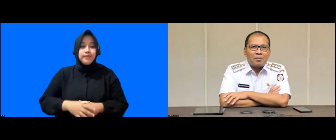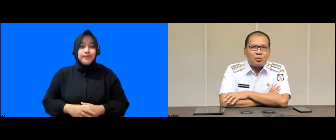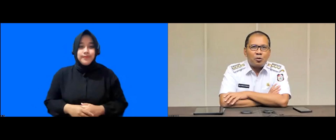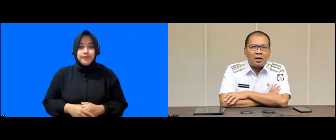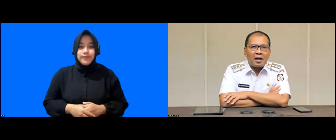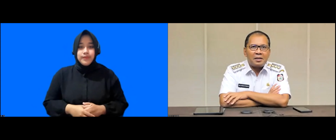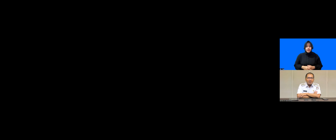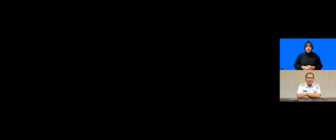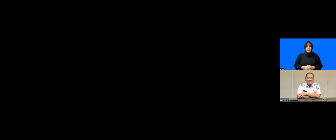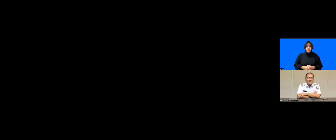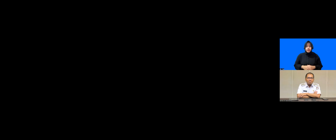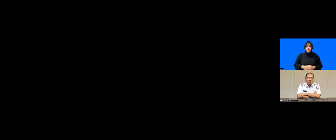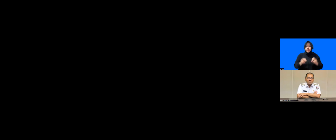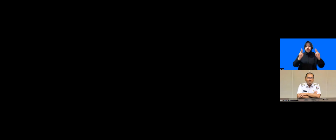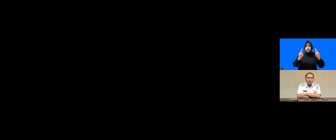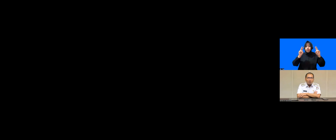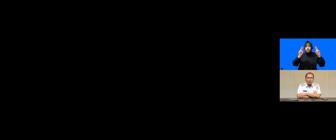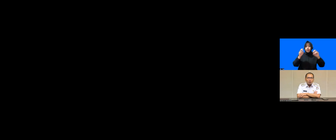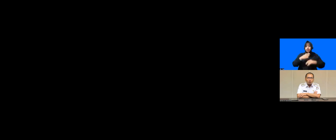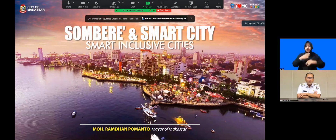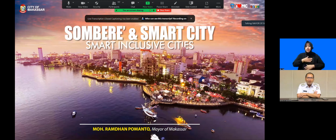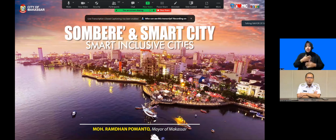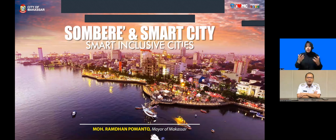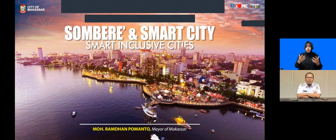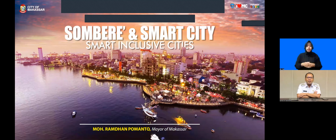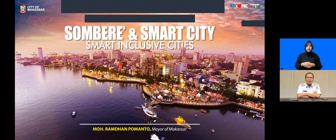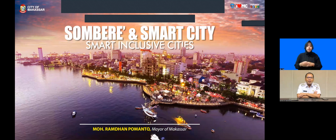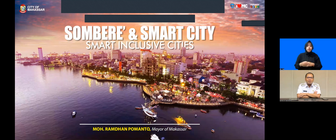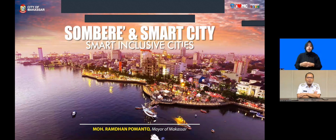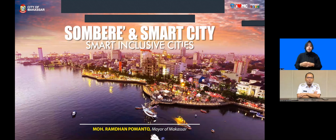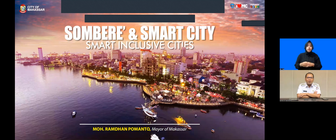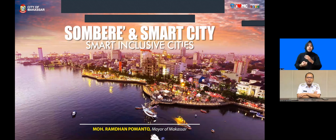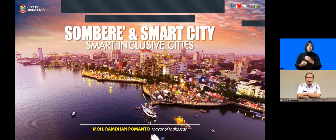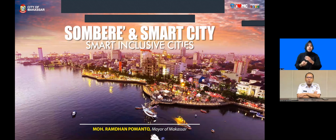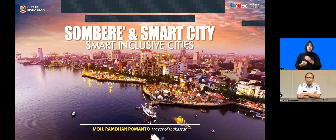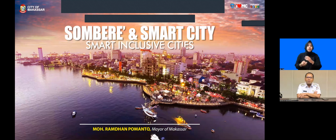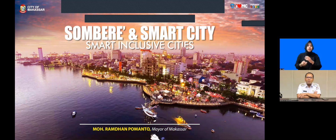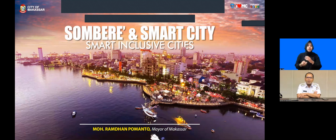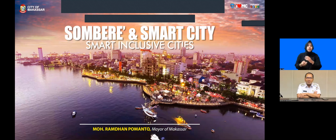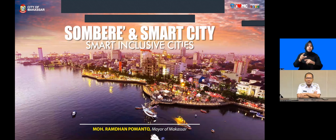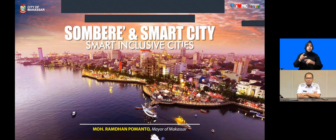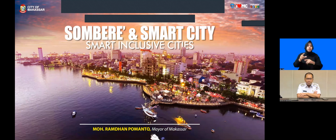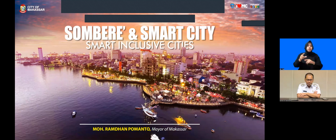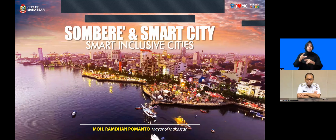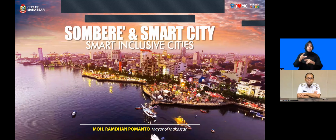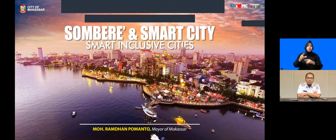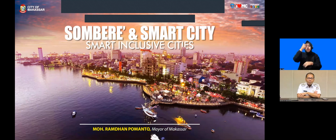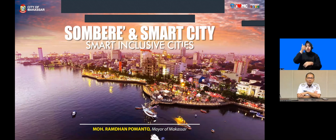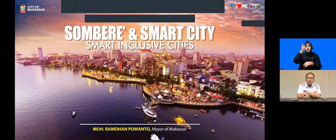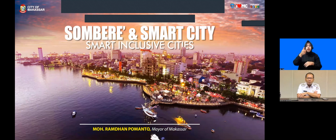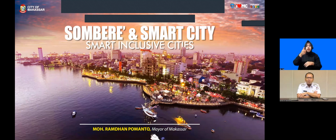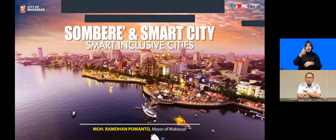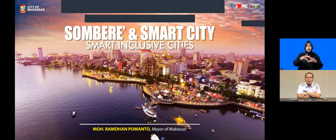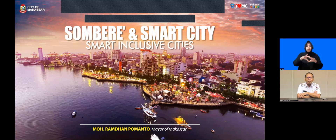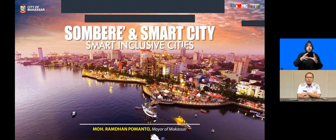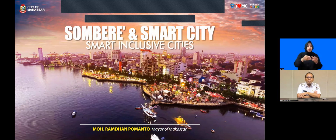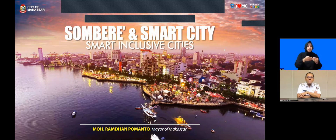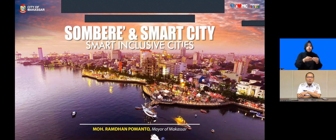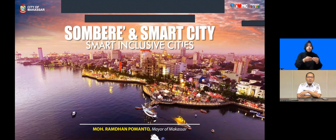Judul kami adalah Our title is Somber and Smart City is a Smart Inclusive